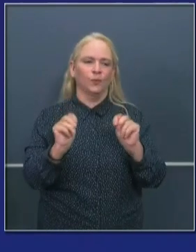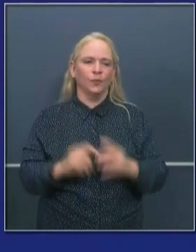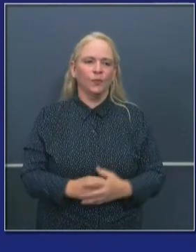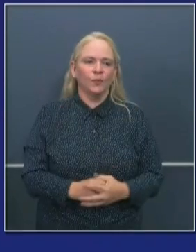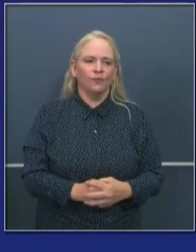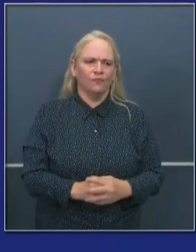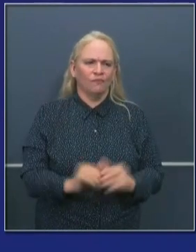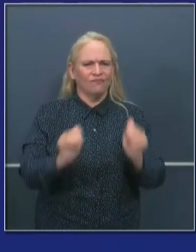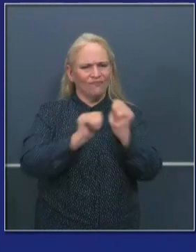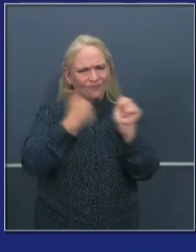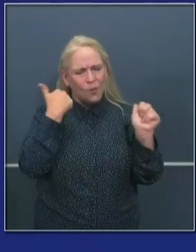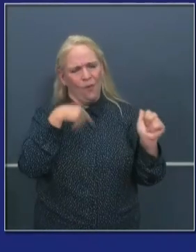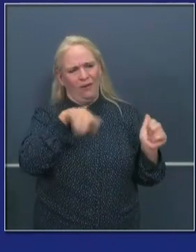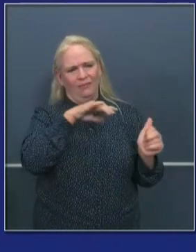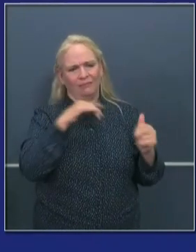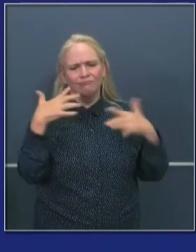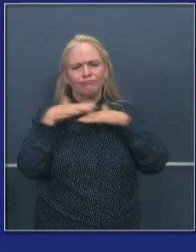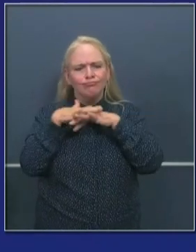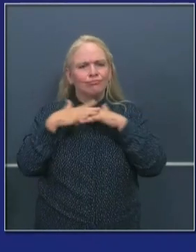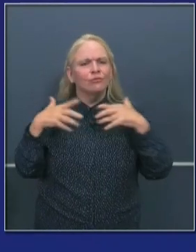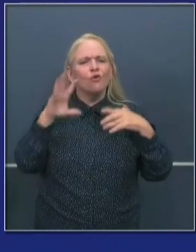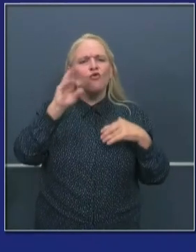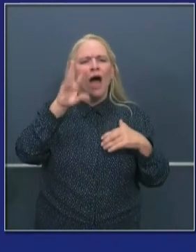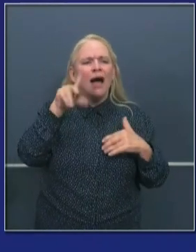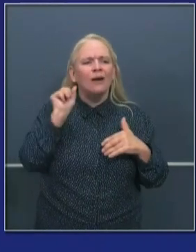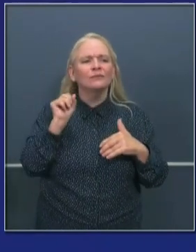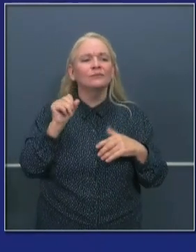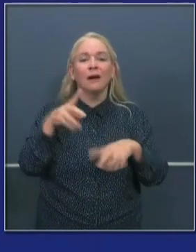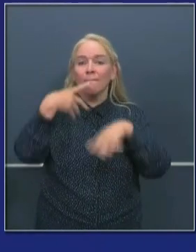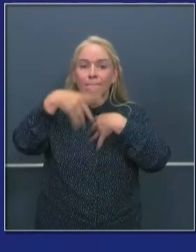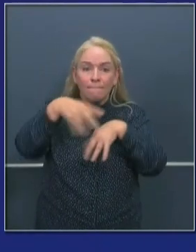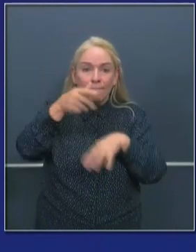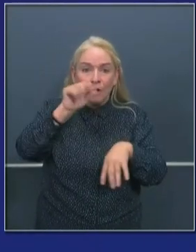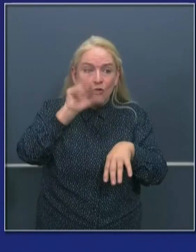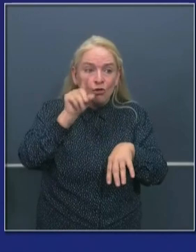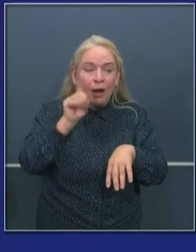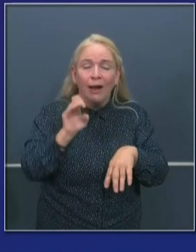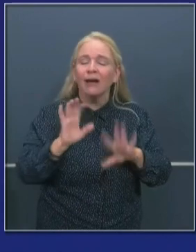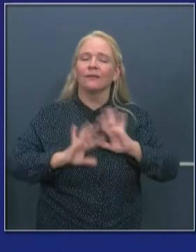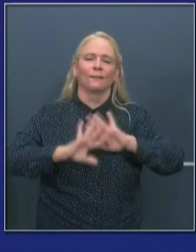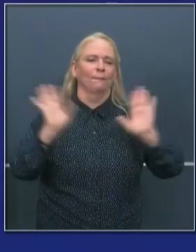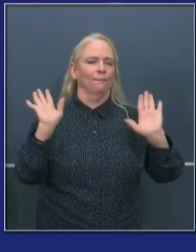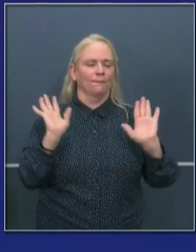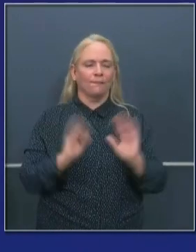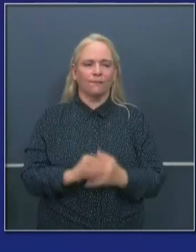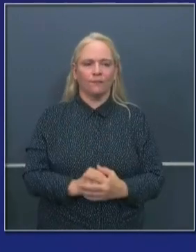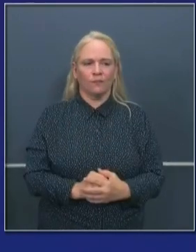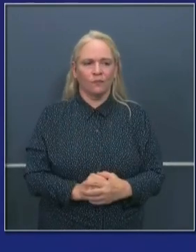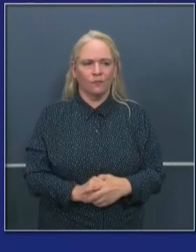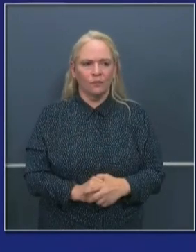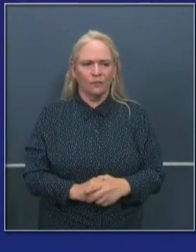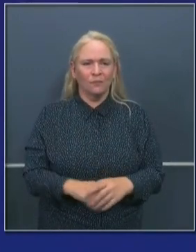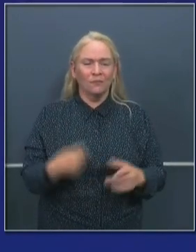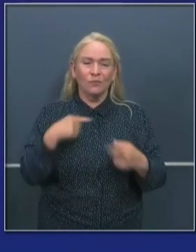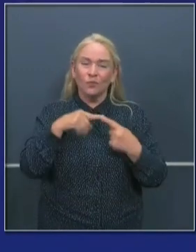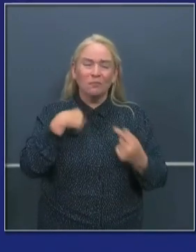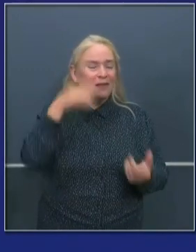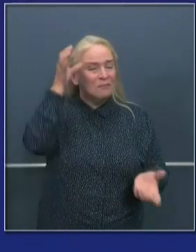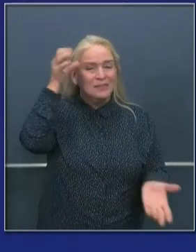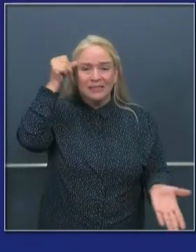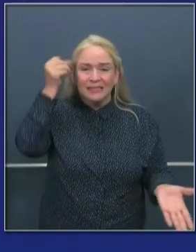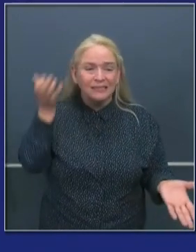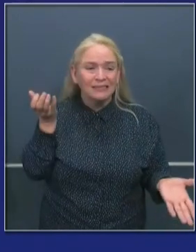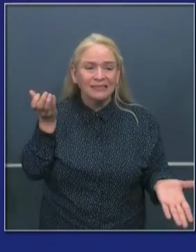crowds and avoid going to large parades outside of your household. Again, this is common sense, and I don't mean to